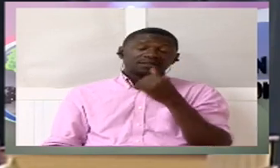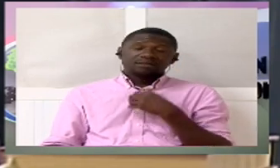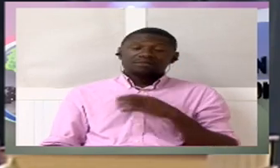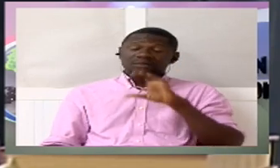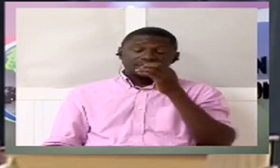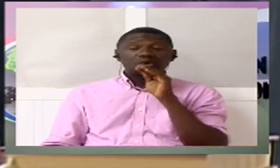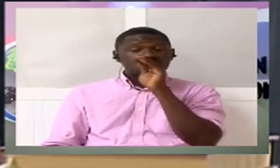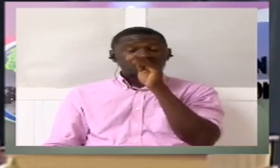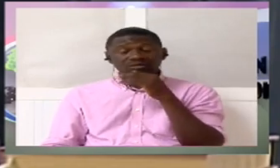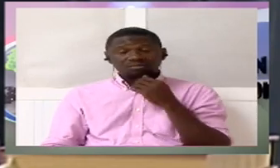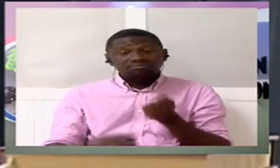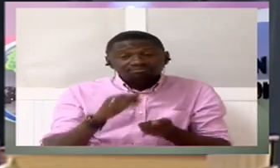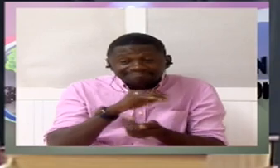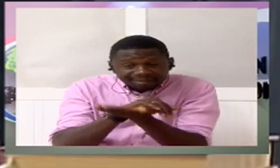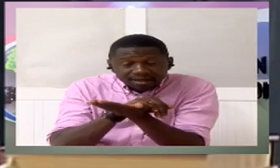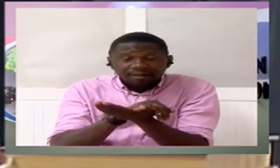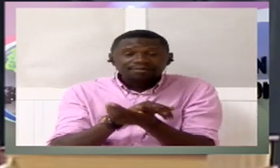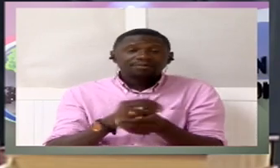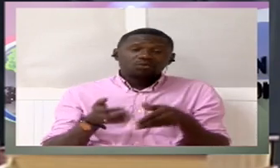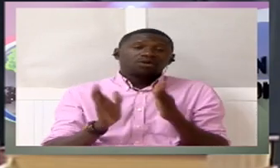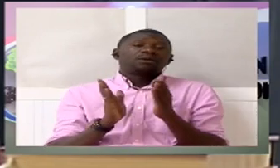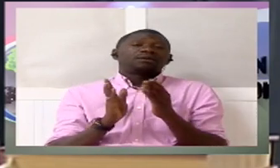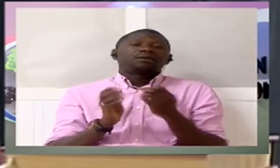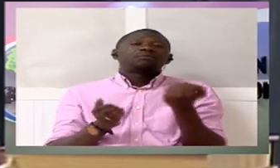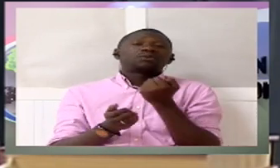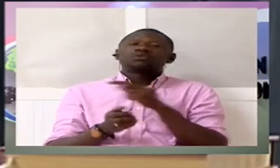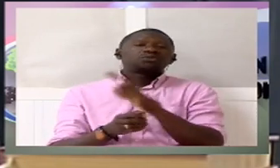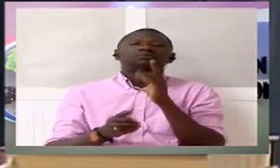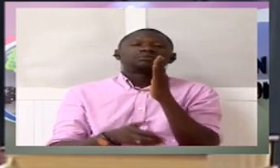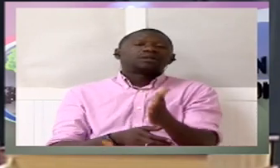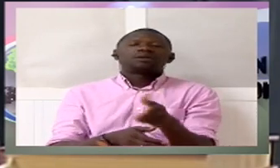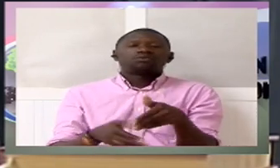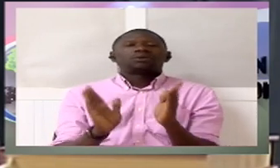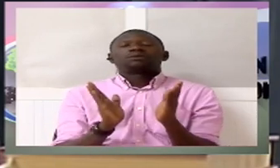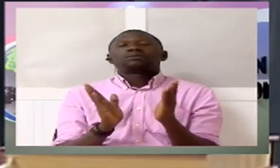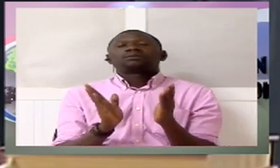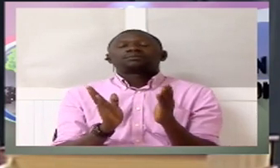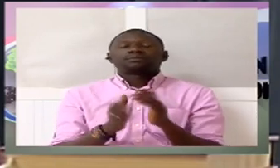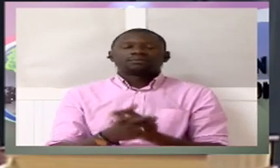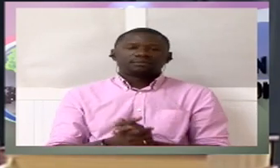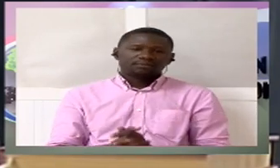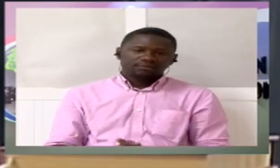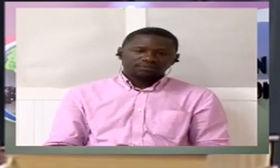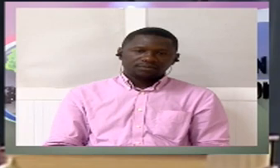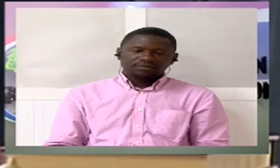it can be called a bribe. Because that is something that was not supposed to